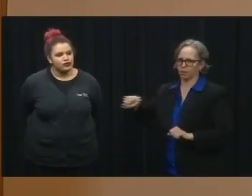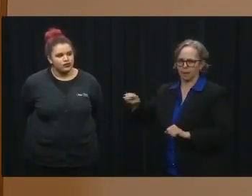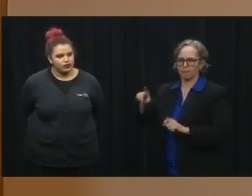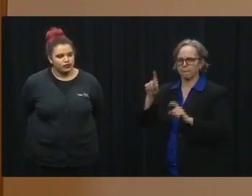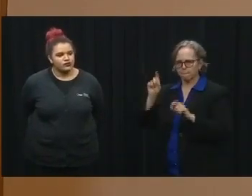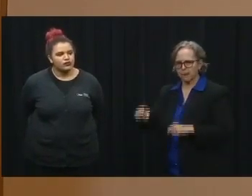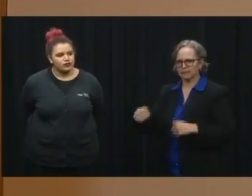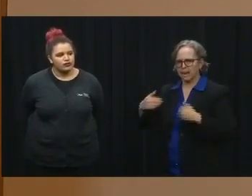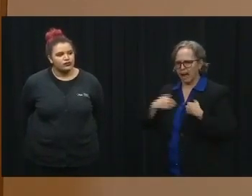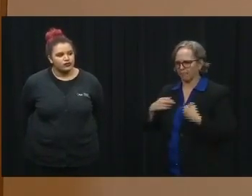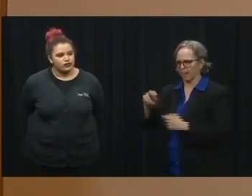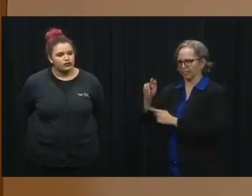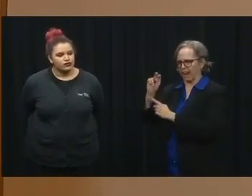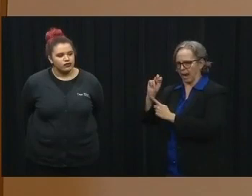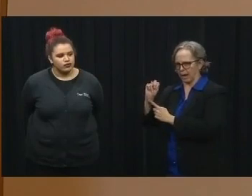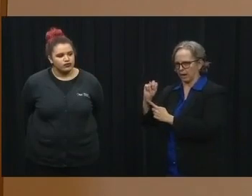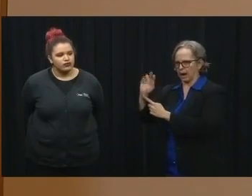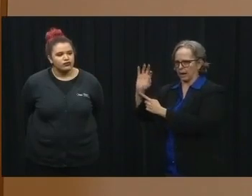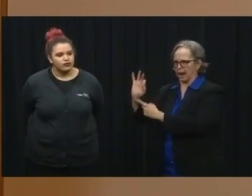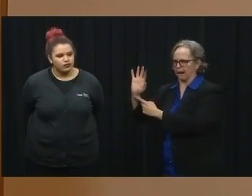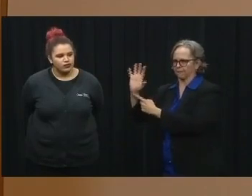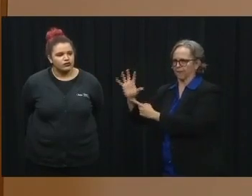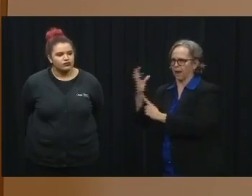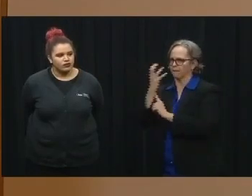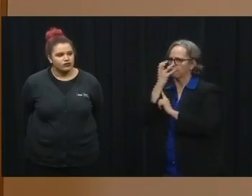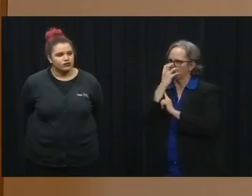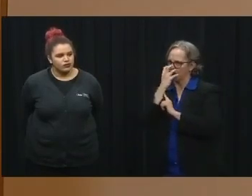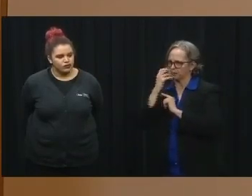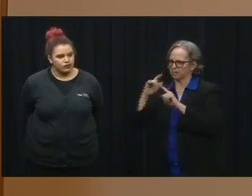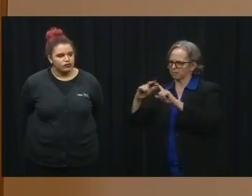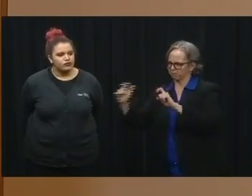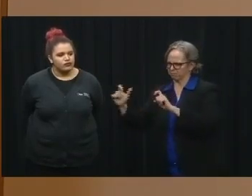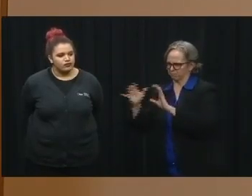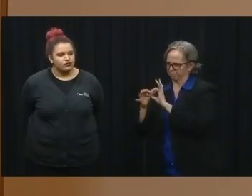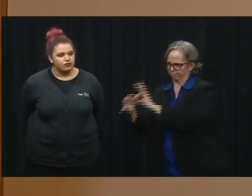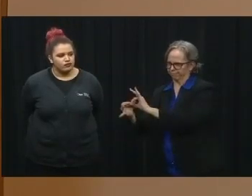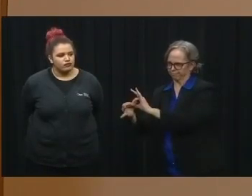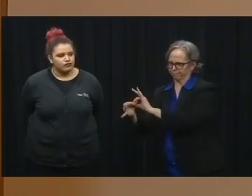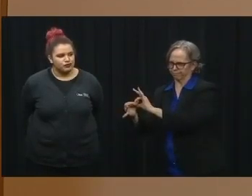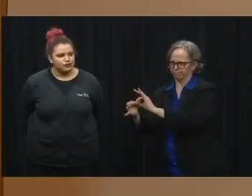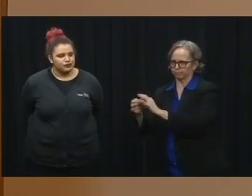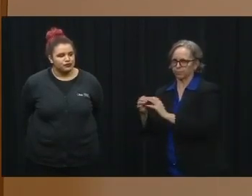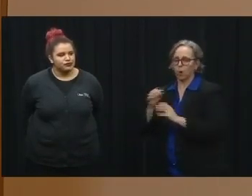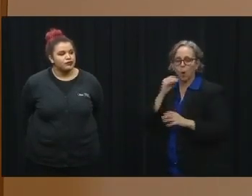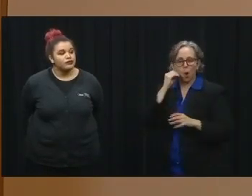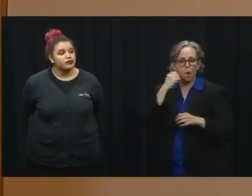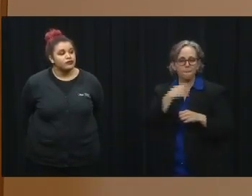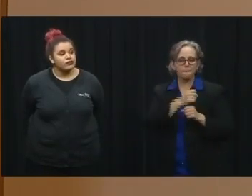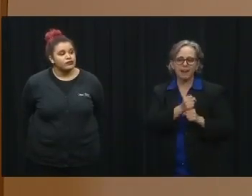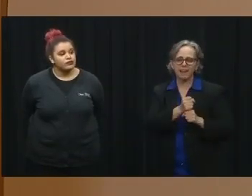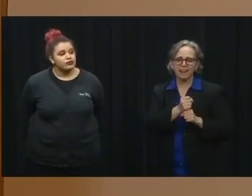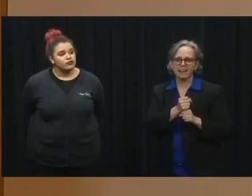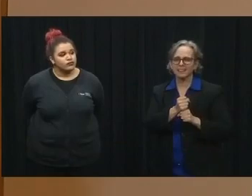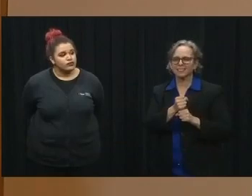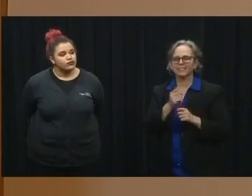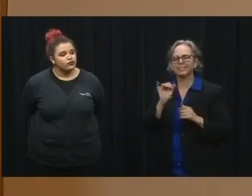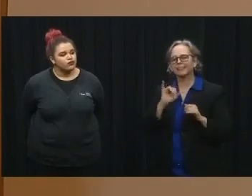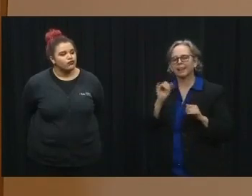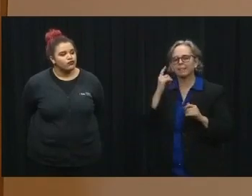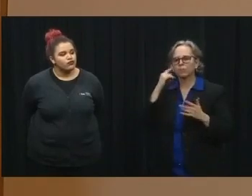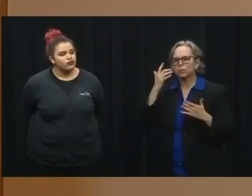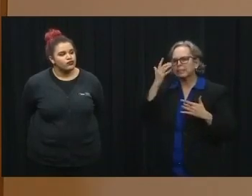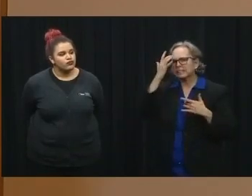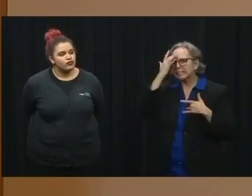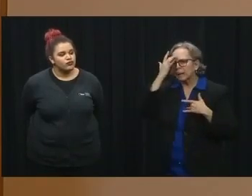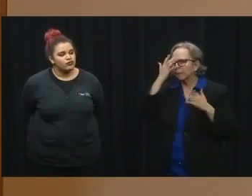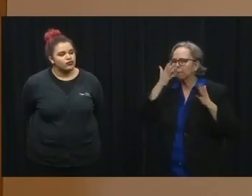the homemade is very good for the same way you see us sometimes put a mask on the sick person. And that's a surgical